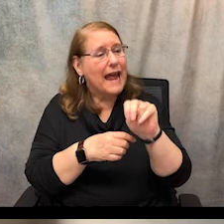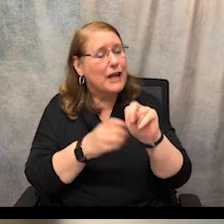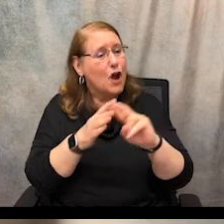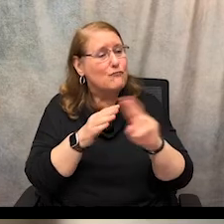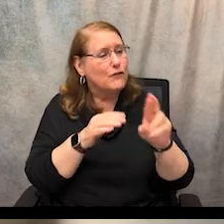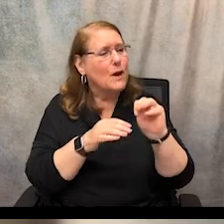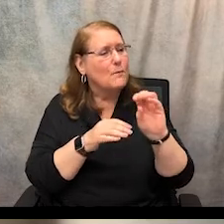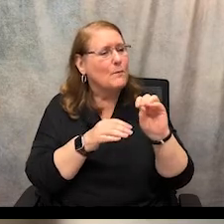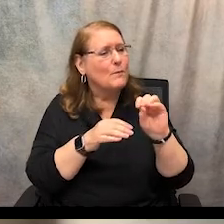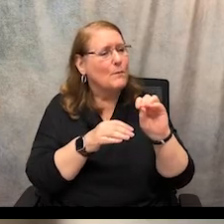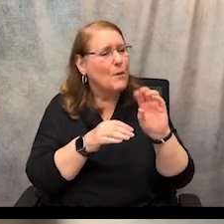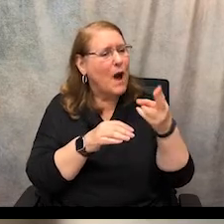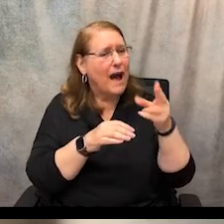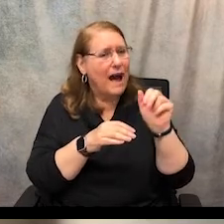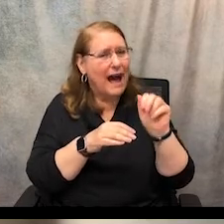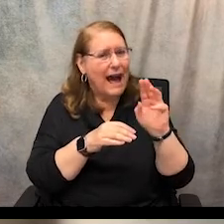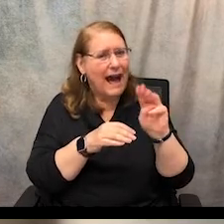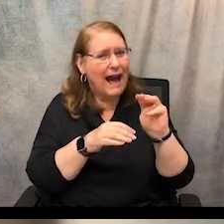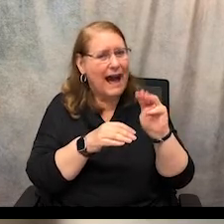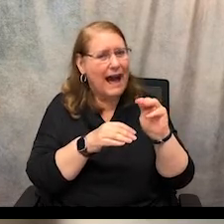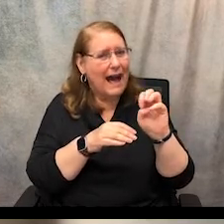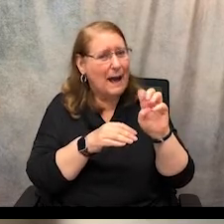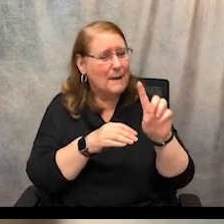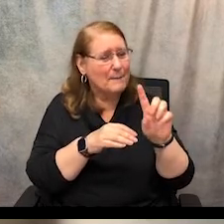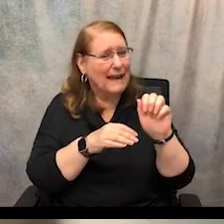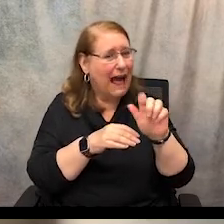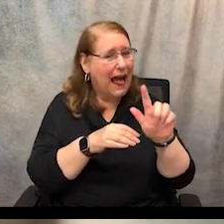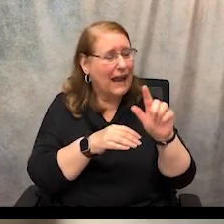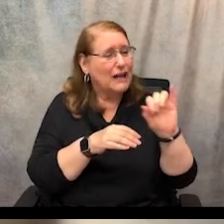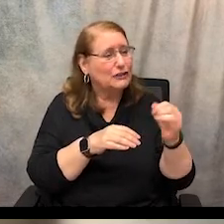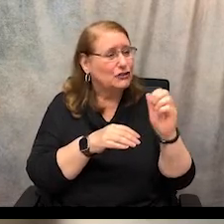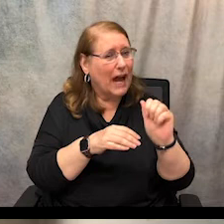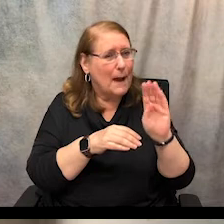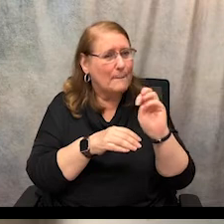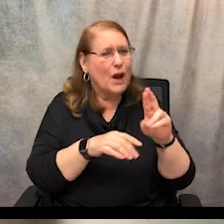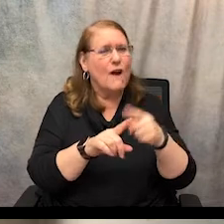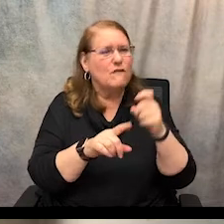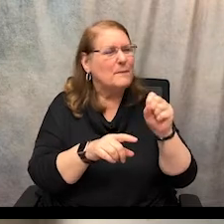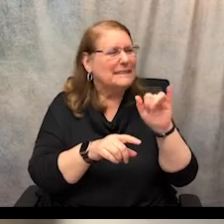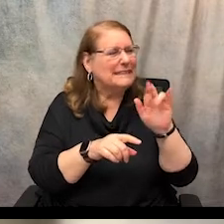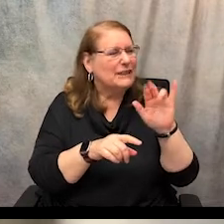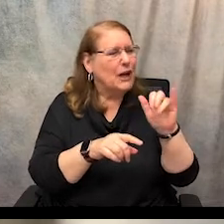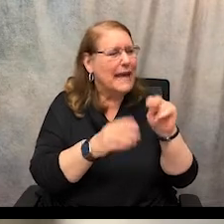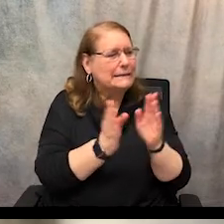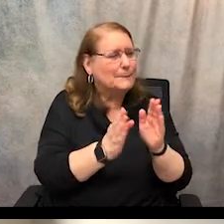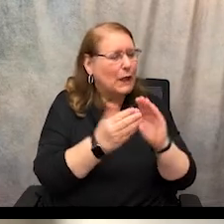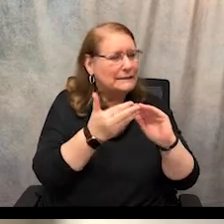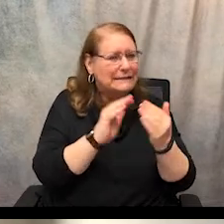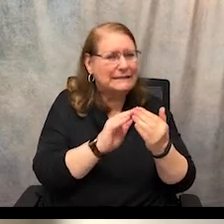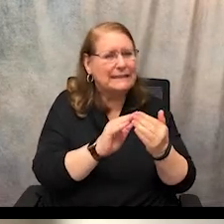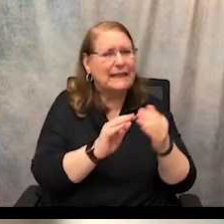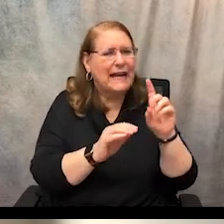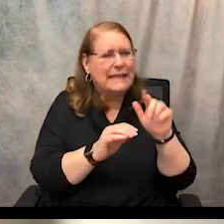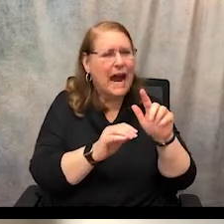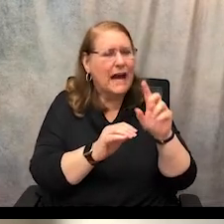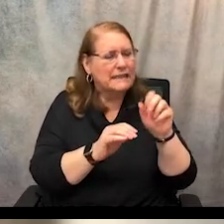a refugee in Canada from Deir ez-Zor, which is a small Syrian city. Can you talk about how you met Muhammad and at